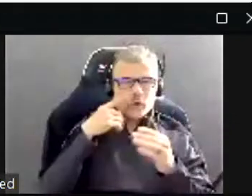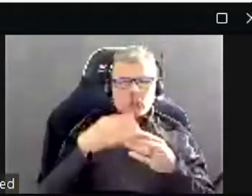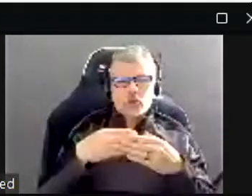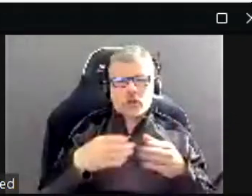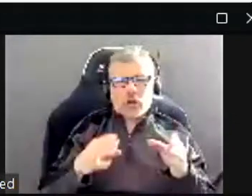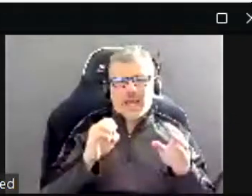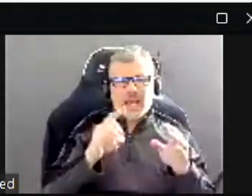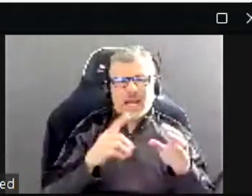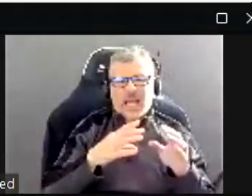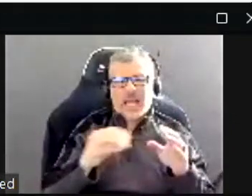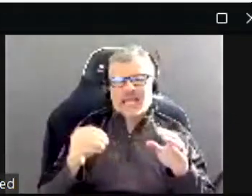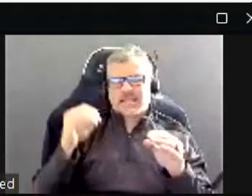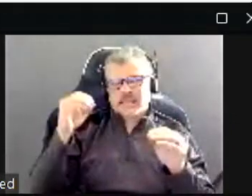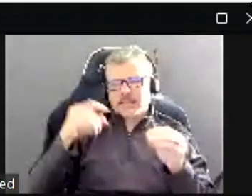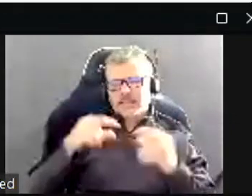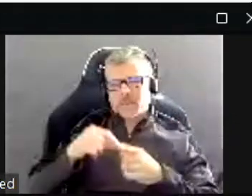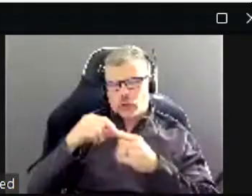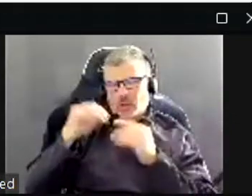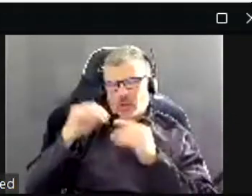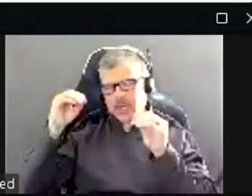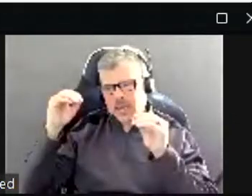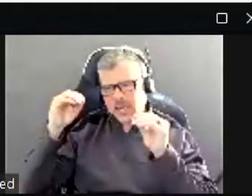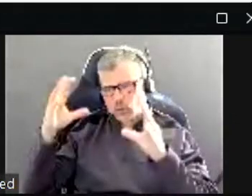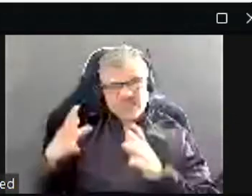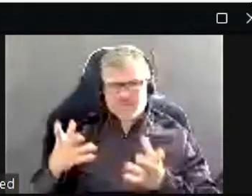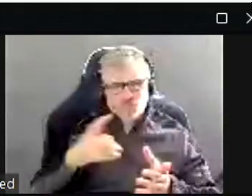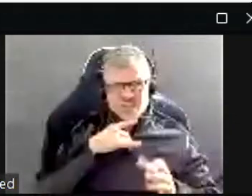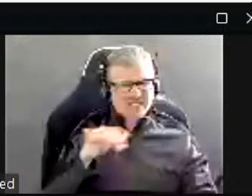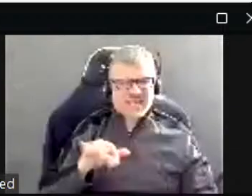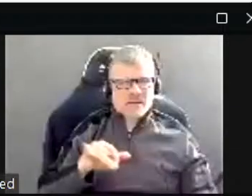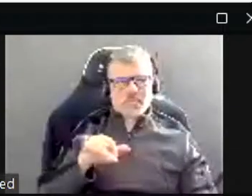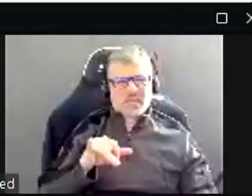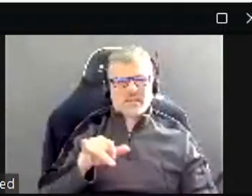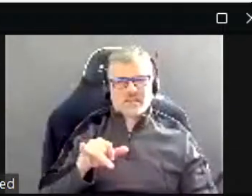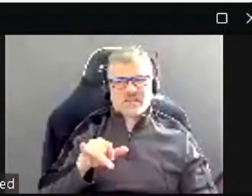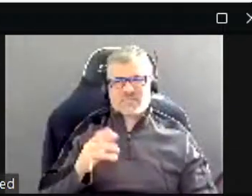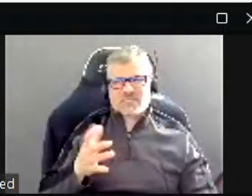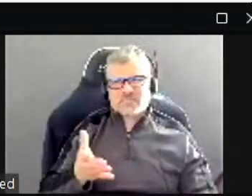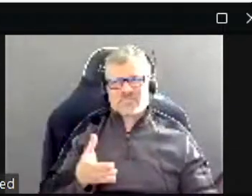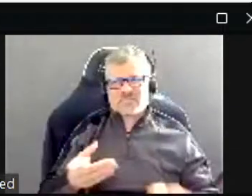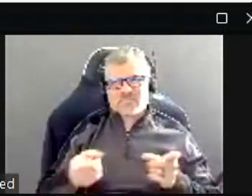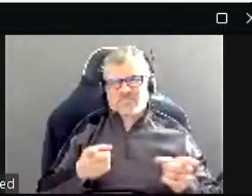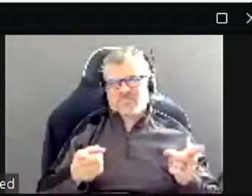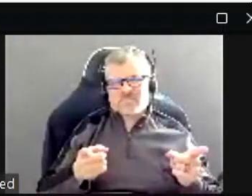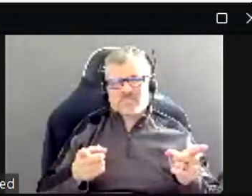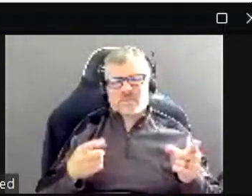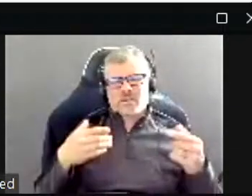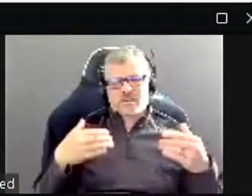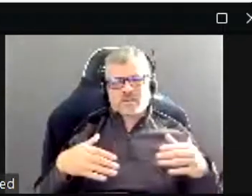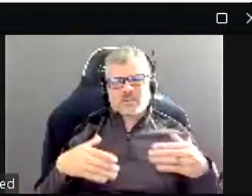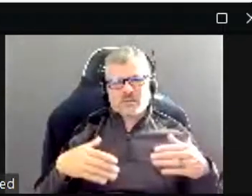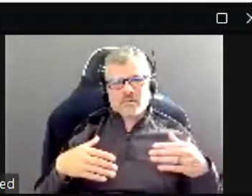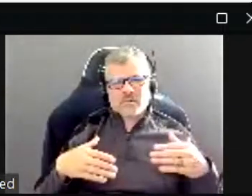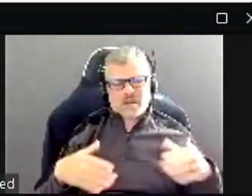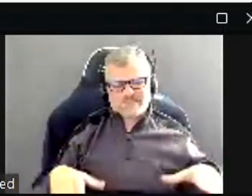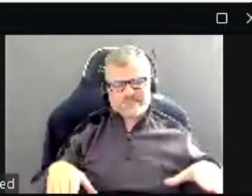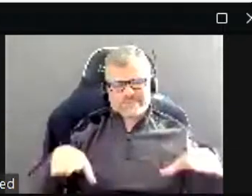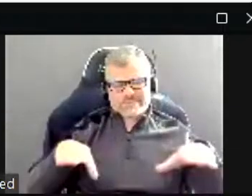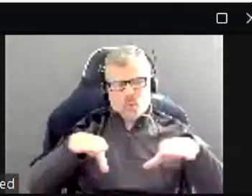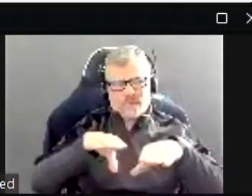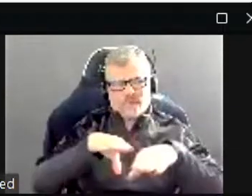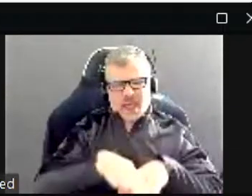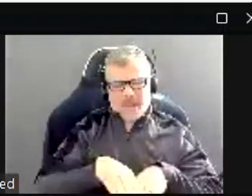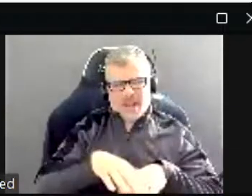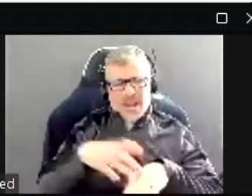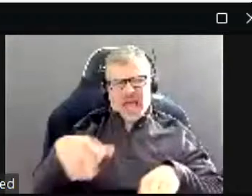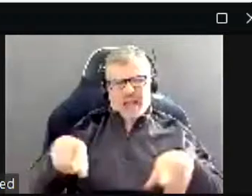education teachers, first thing you said is it's basically the same thing. That there was an enormous level of overlap. And,